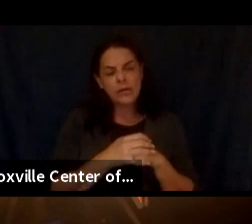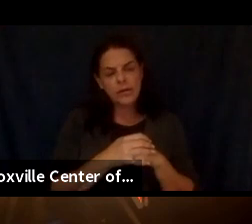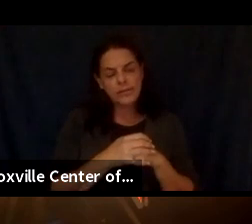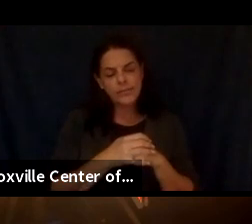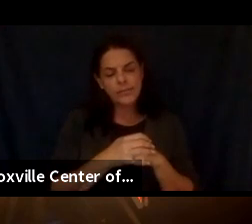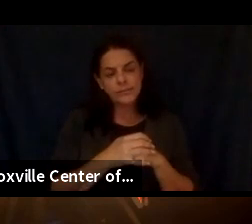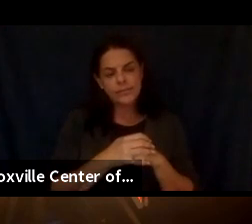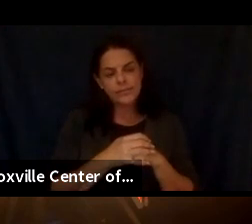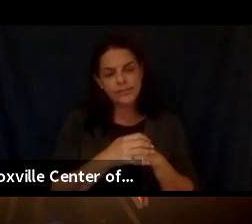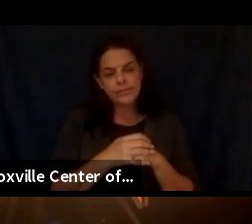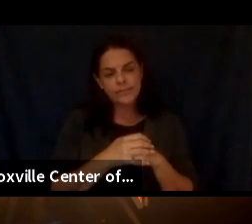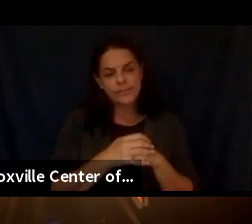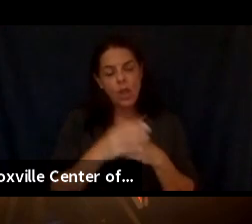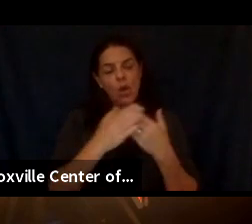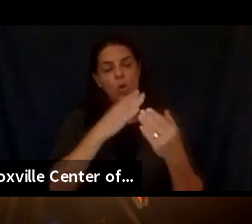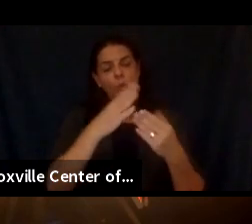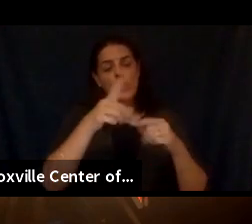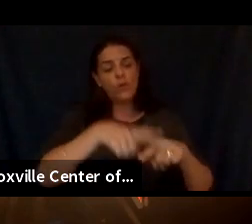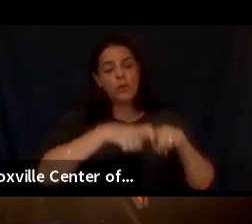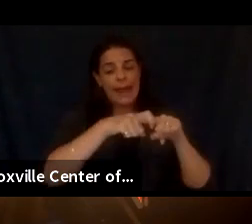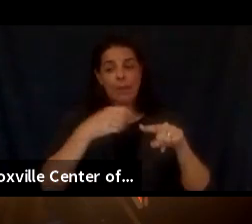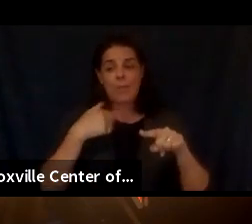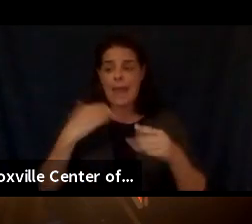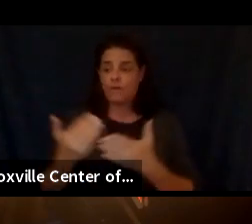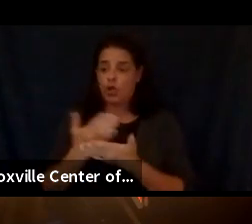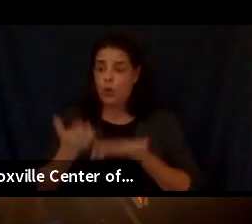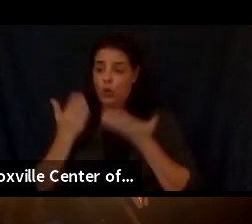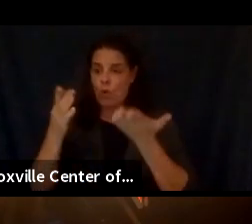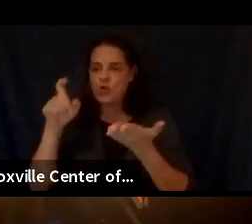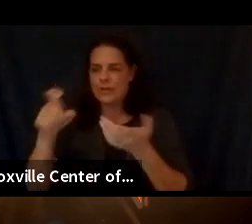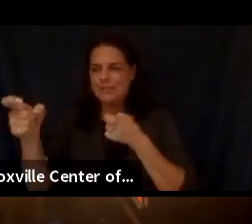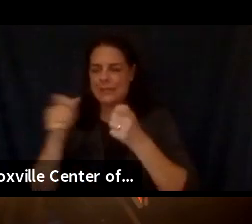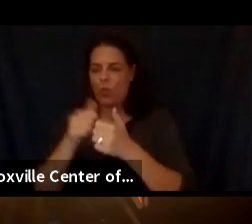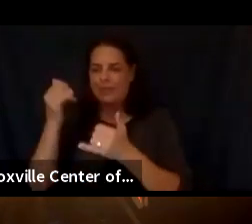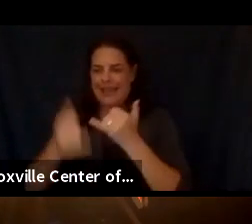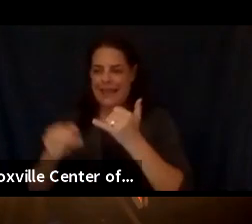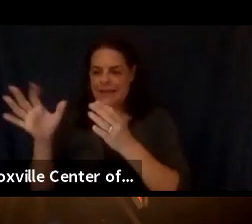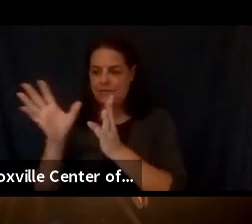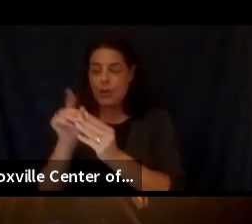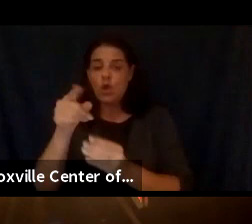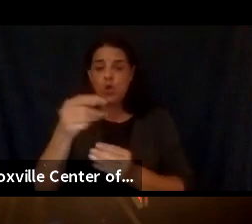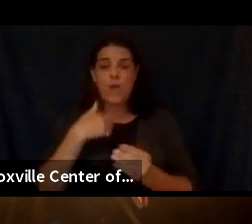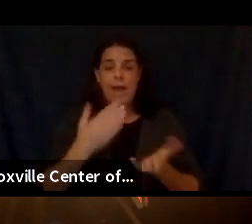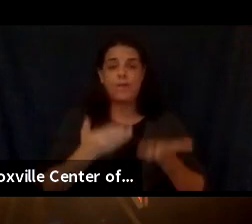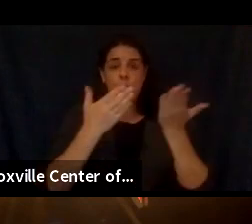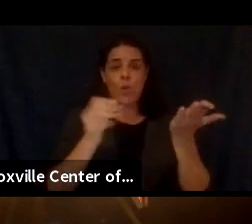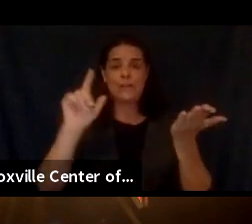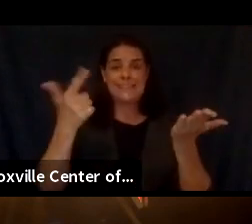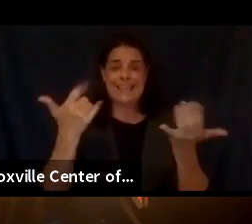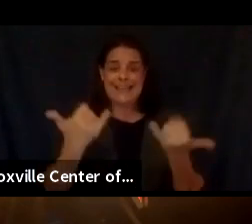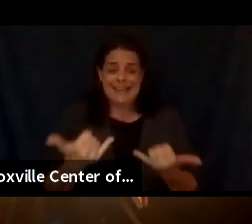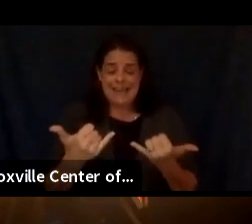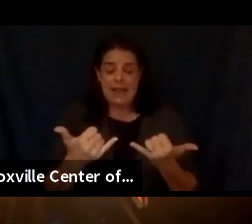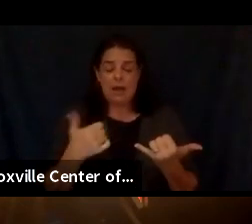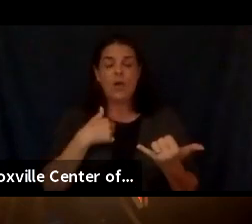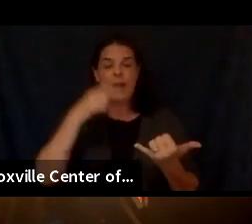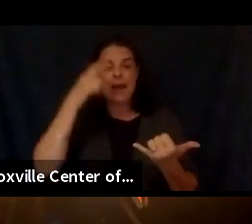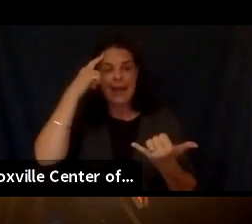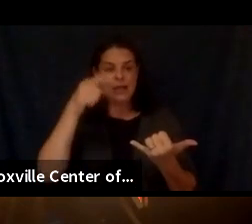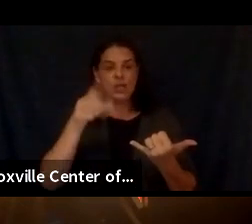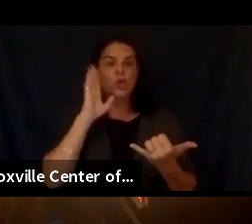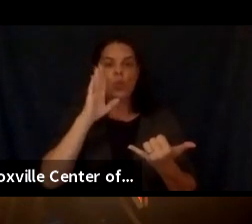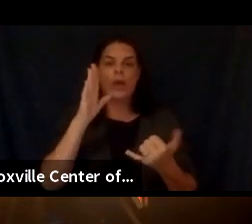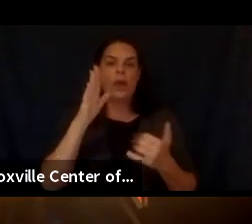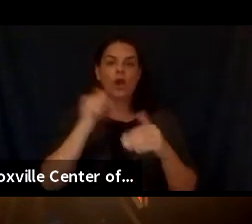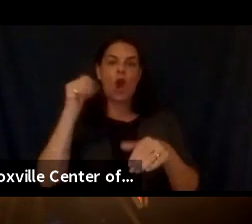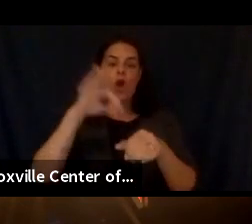be dealt with at the end of the meeting. You have a motion on before you that has been seconded. What I would do, I believe, is simply hold a vote on